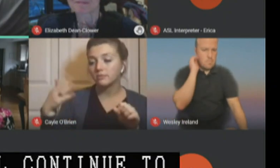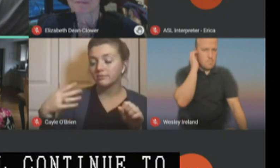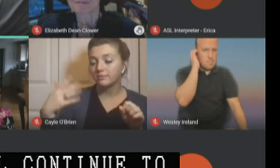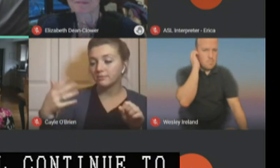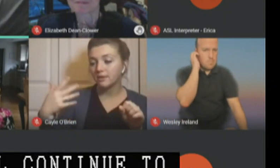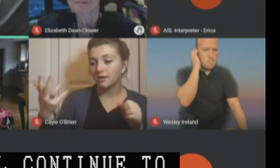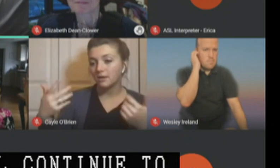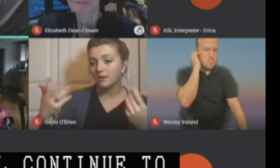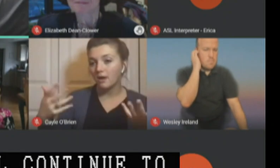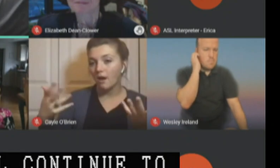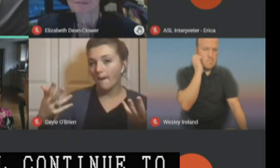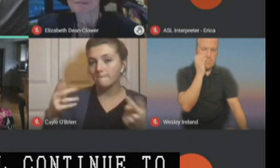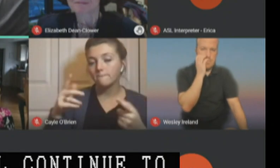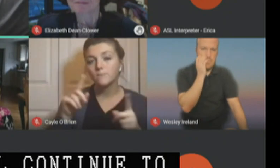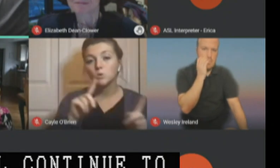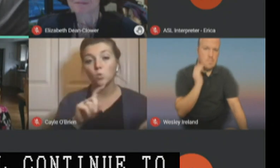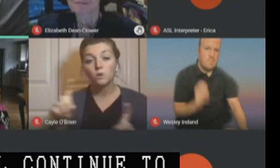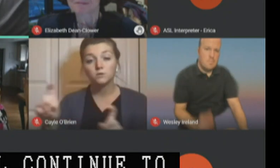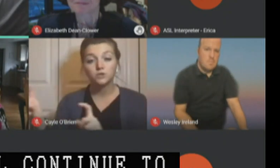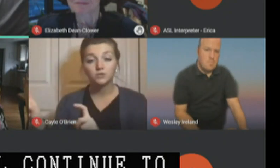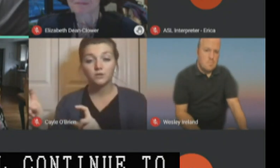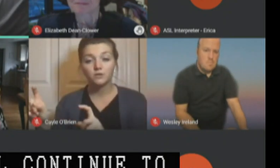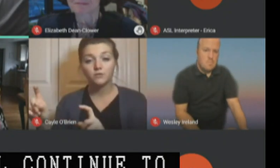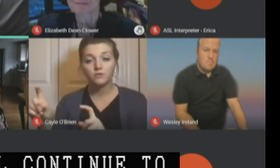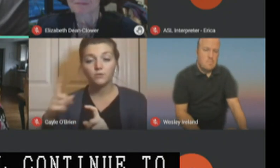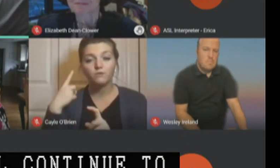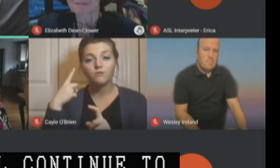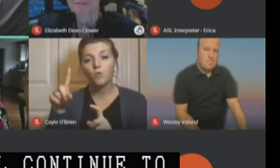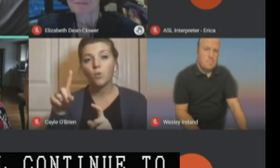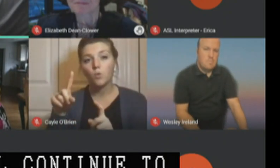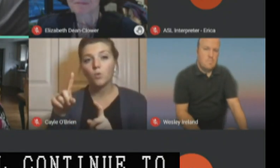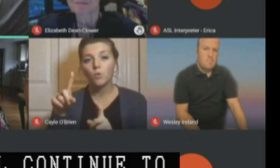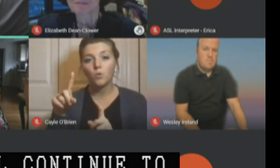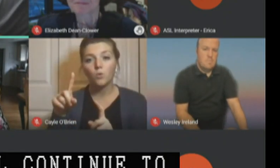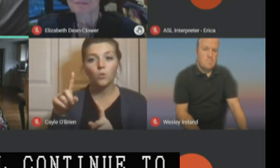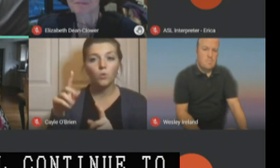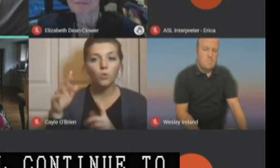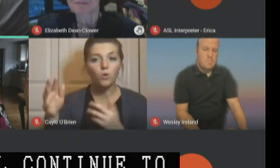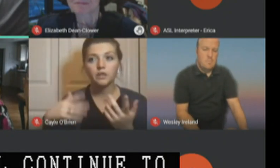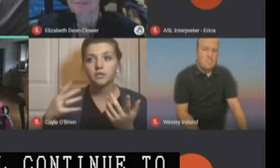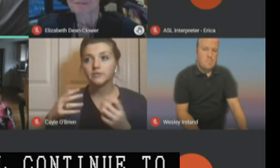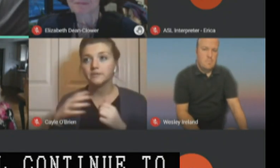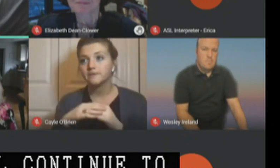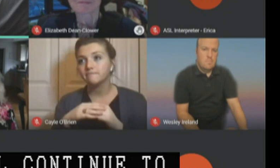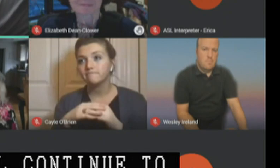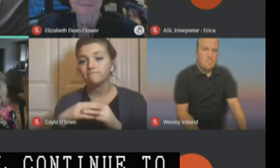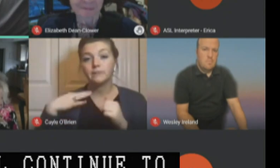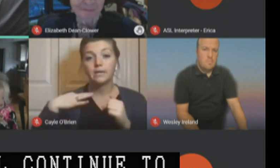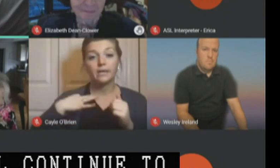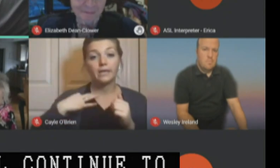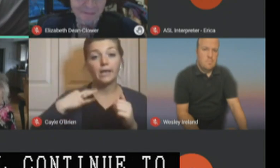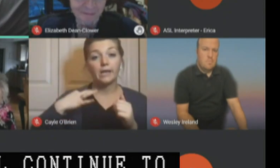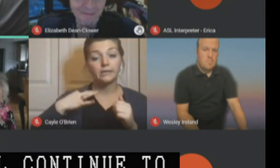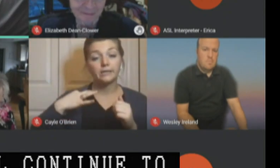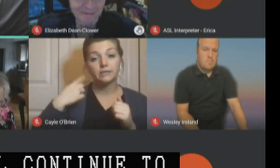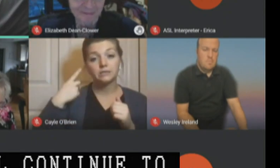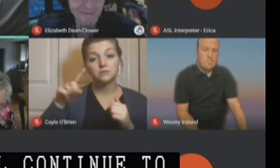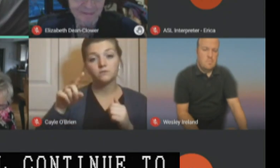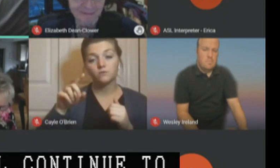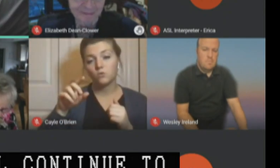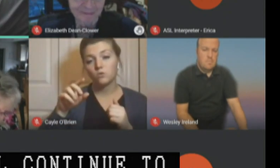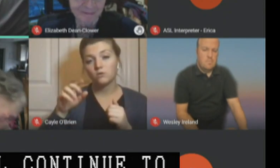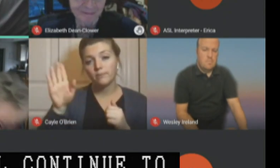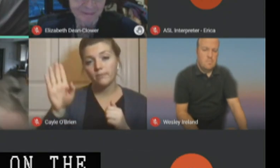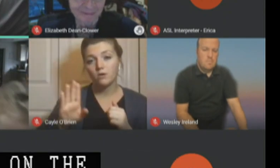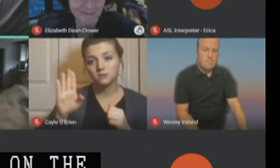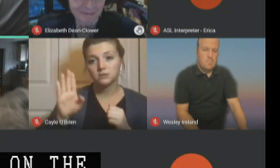the questionnaires for the candidates for office for Boston.